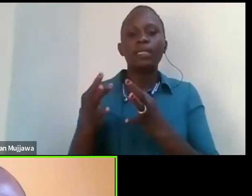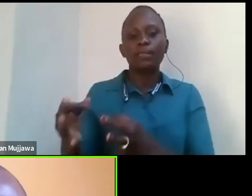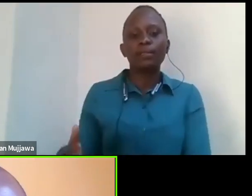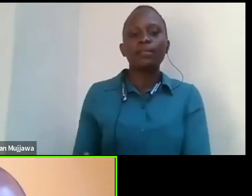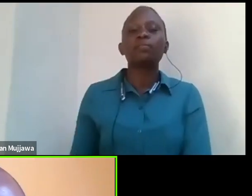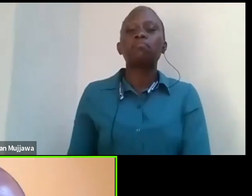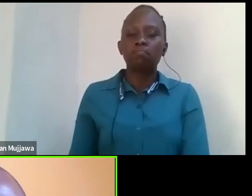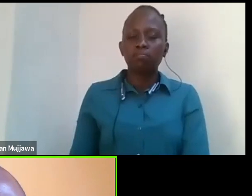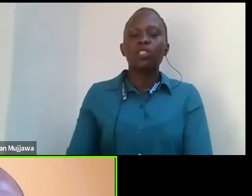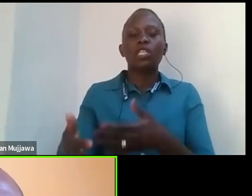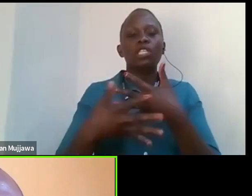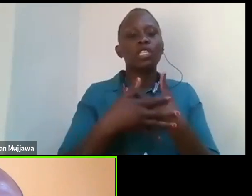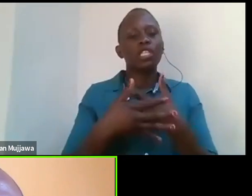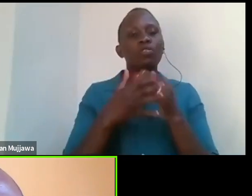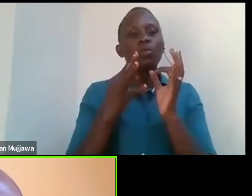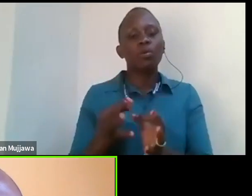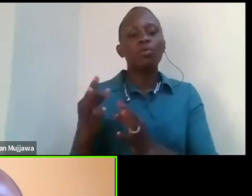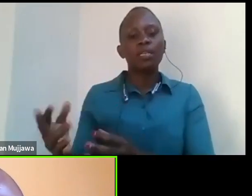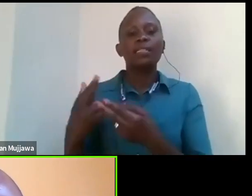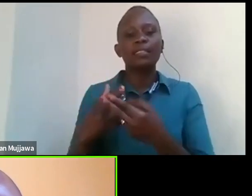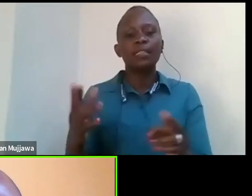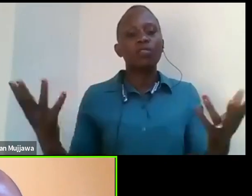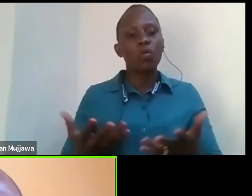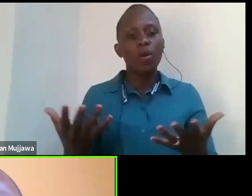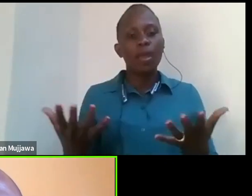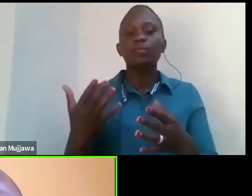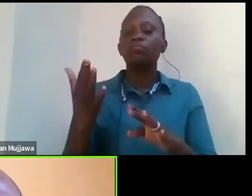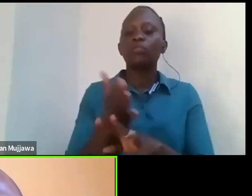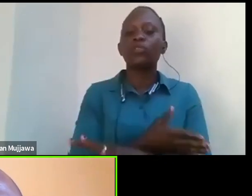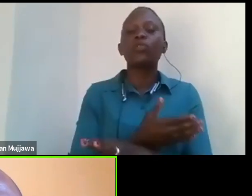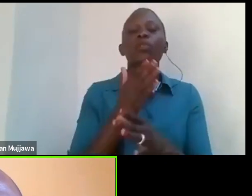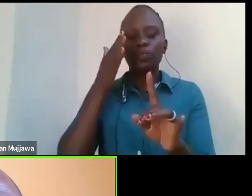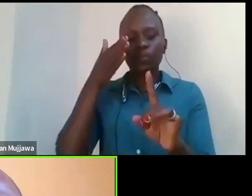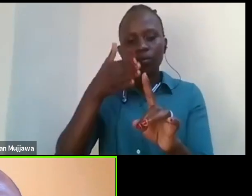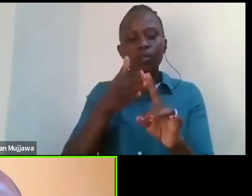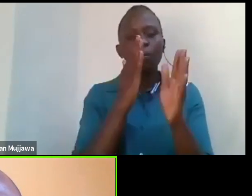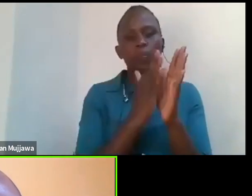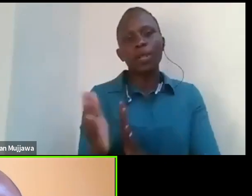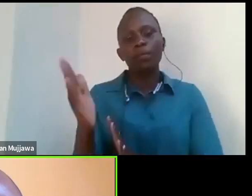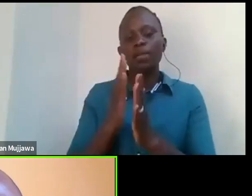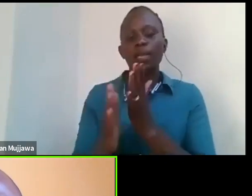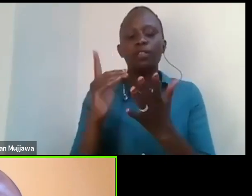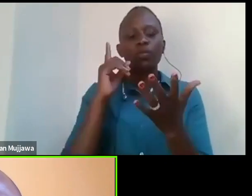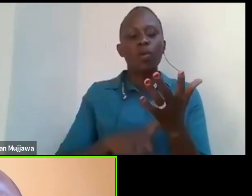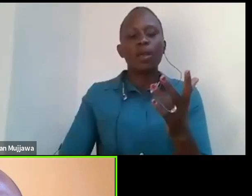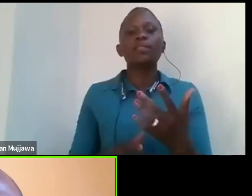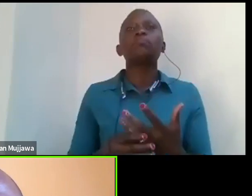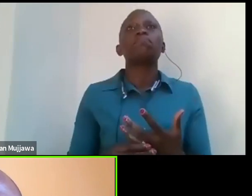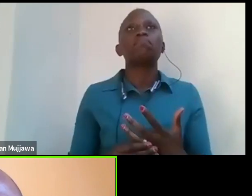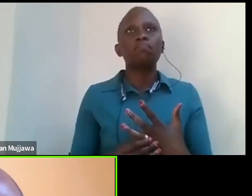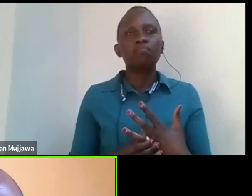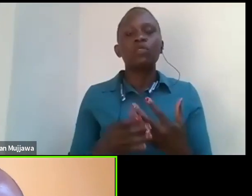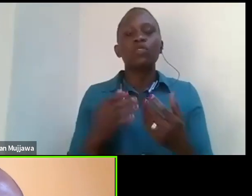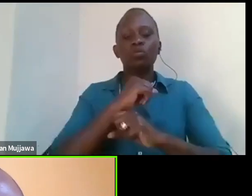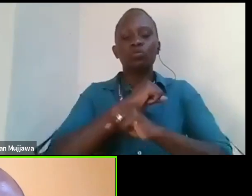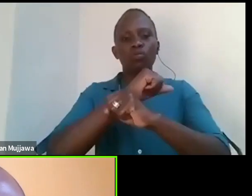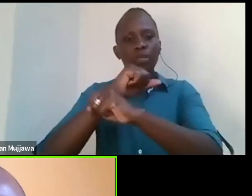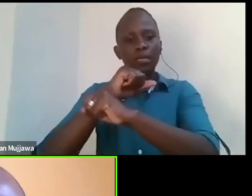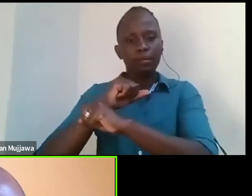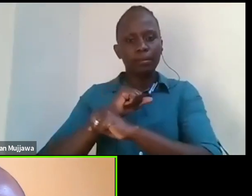Its origin was essentially intended to be able to protect works